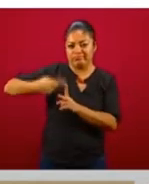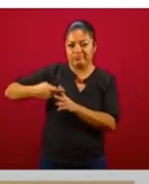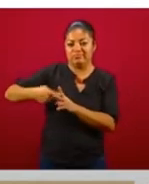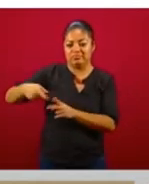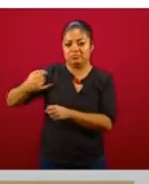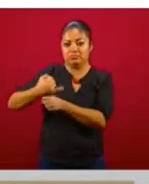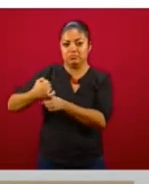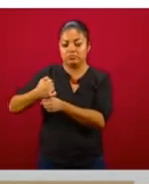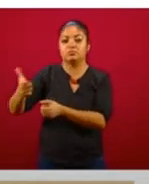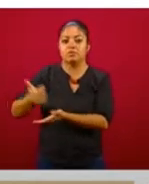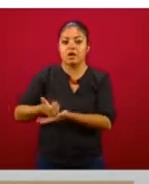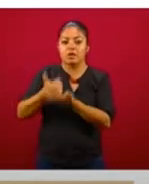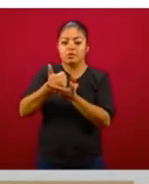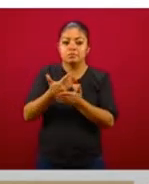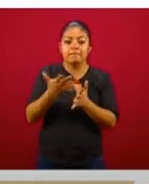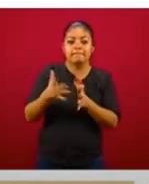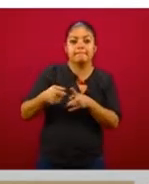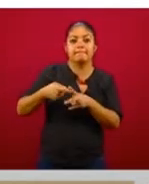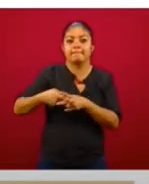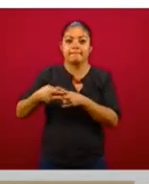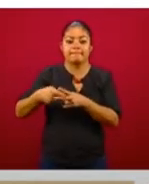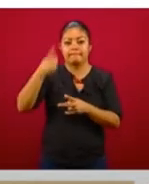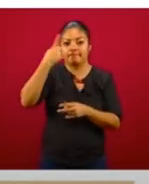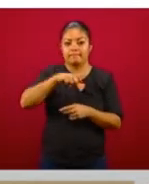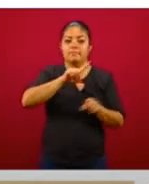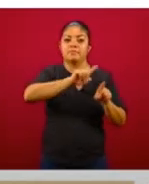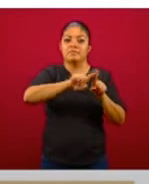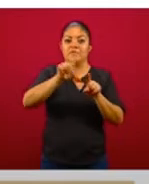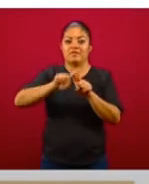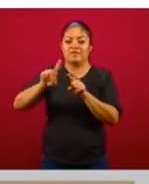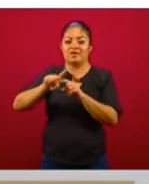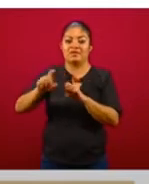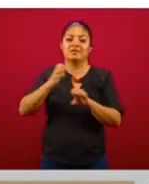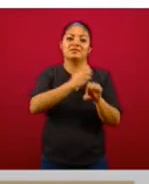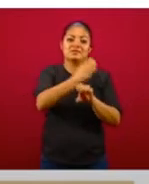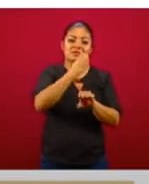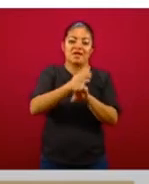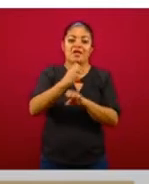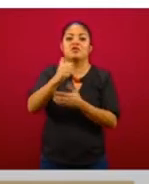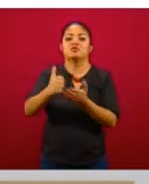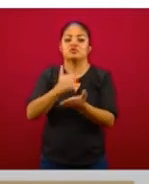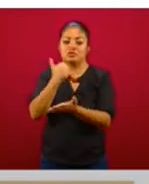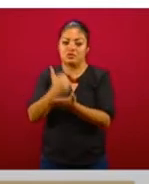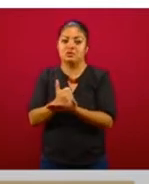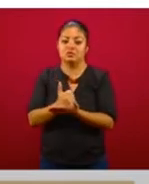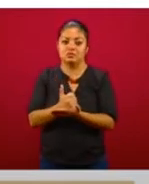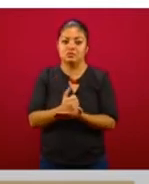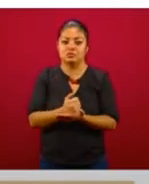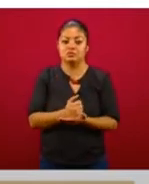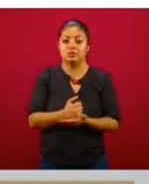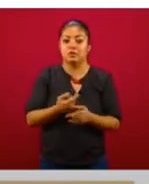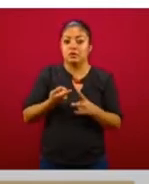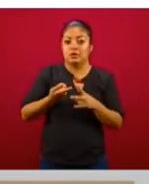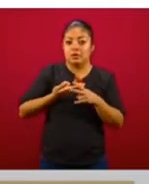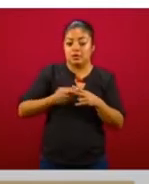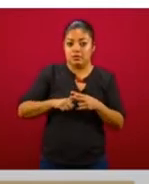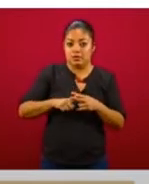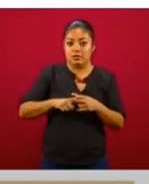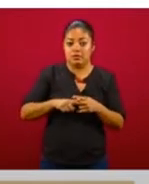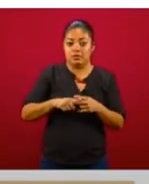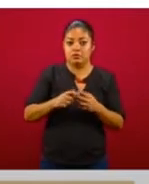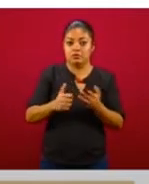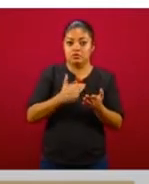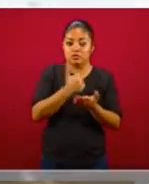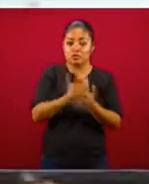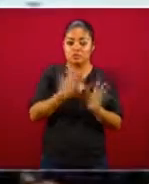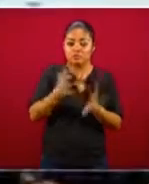nos están slide, ayudando a we hacer can see the predicciones para cases that we're distintas still waiting to regiones, hear on ciudades. Se confirmation. So empezó we con still una have to predicción wait to get to para that las peak ciudades que moment. tuvieran más